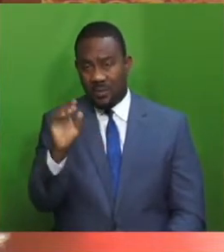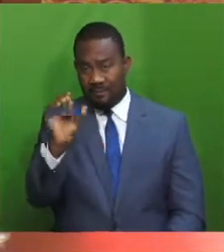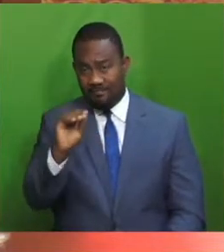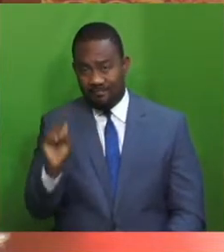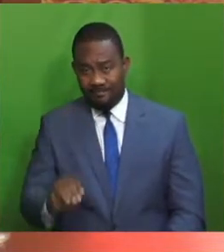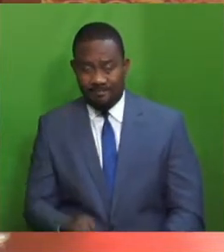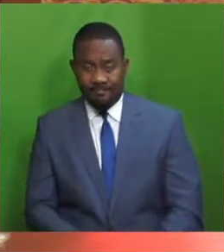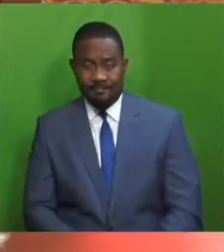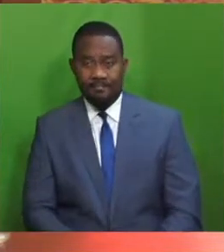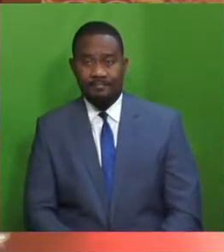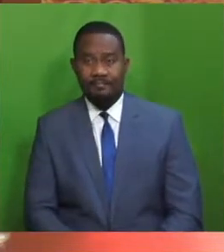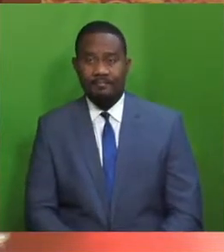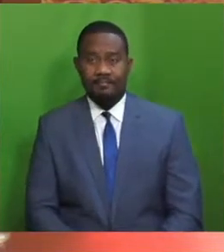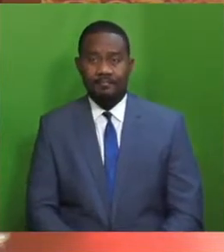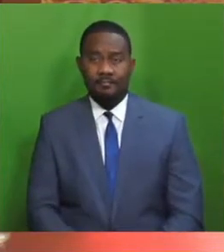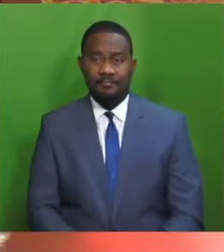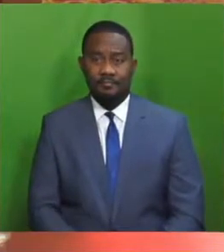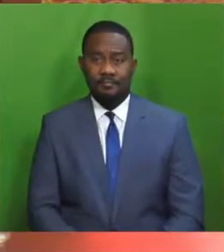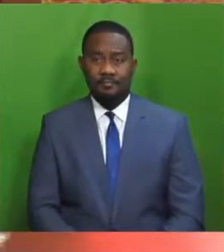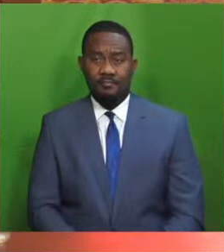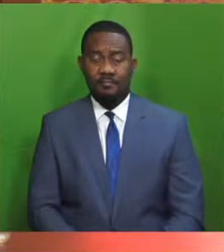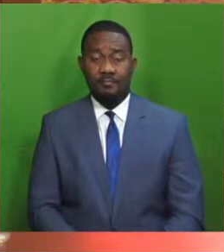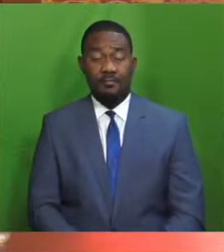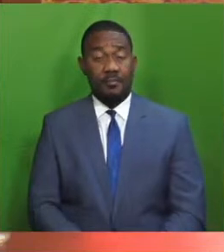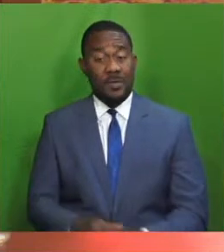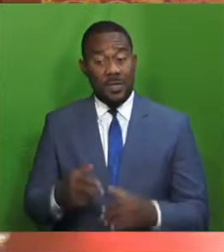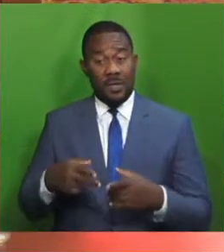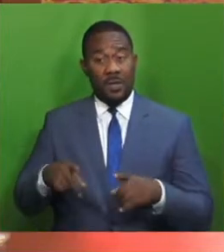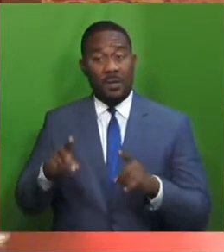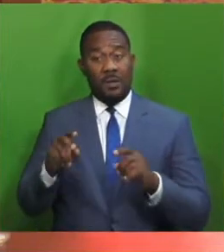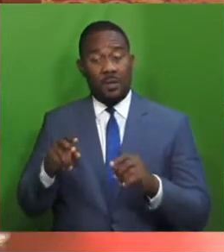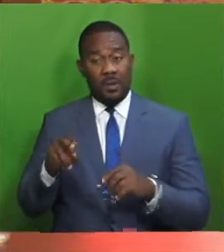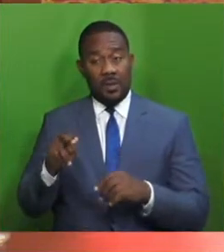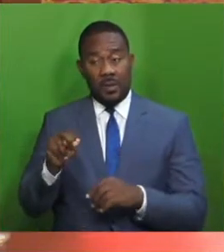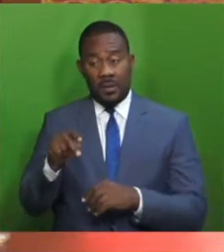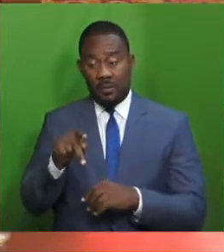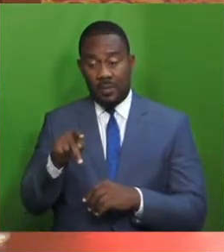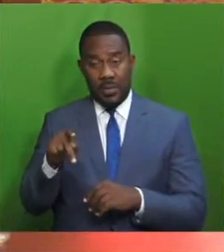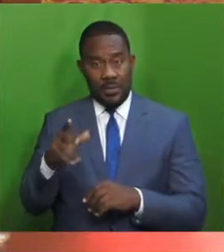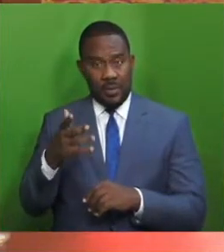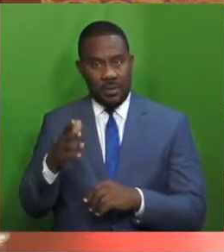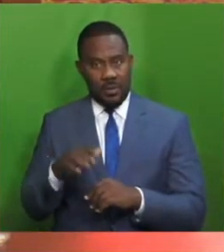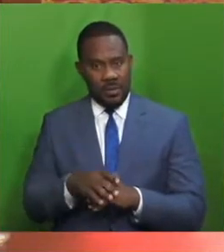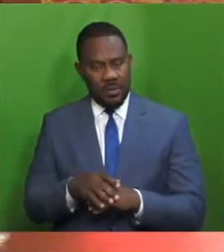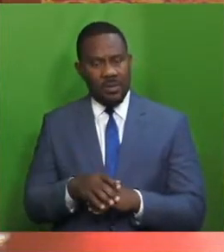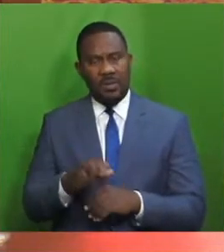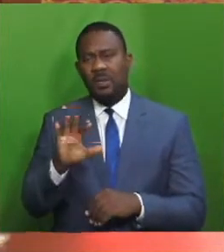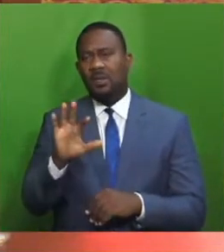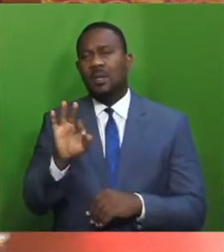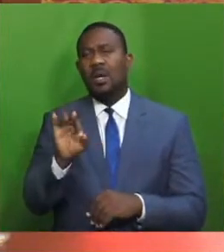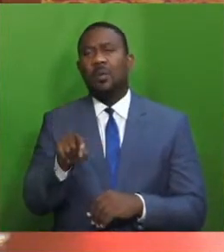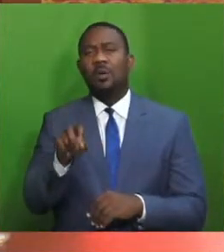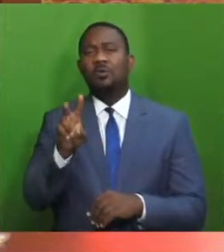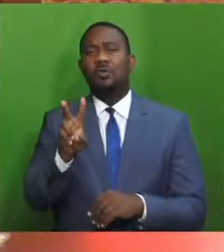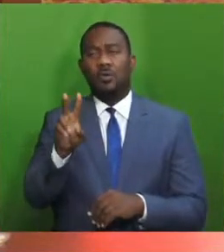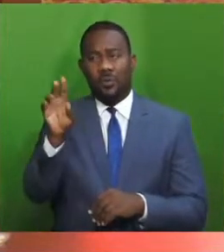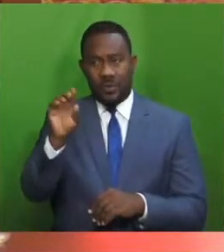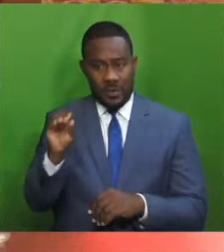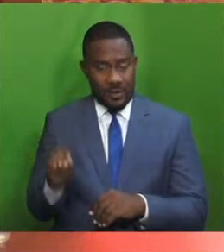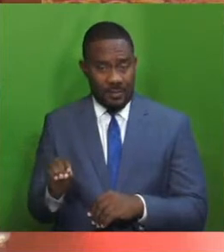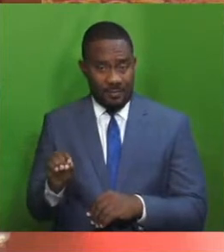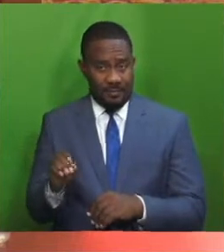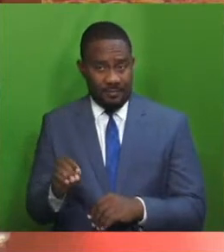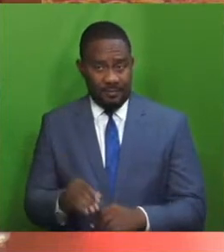The Speaker, under MPP, it rebounded to 9.2% in